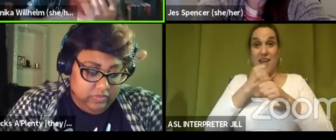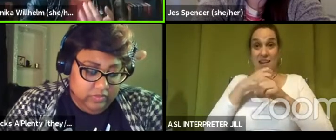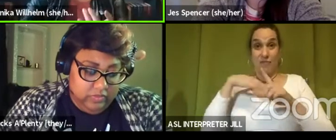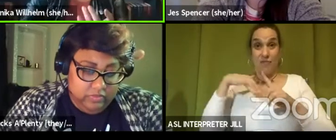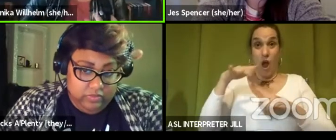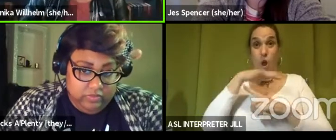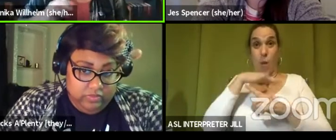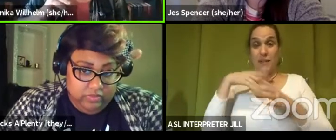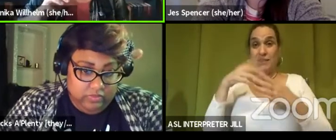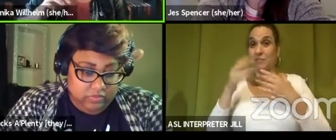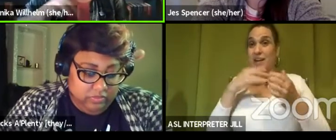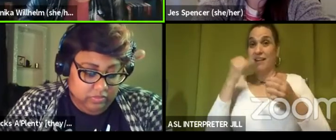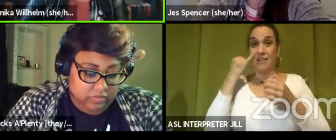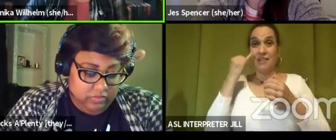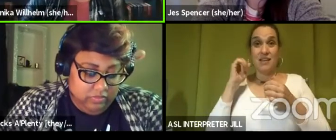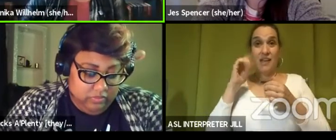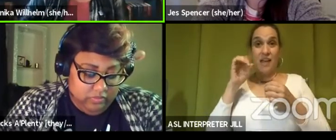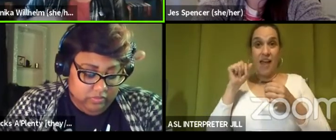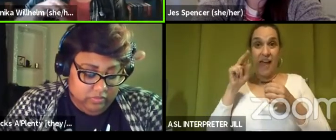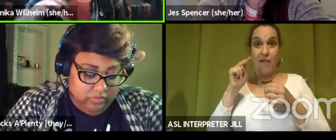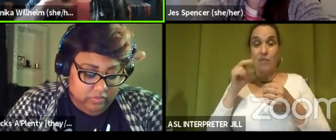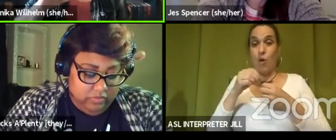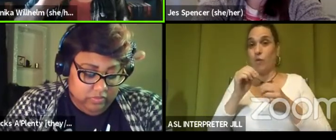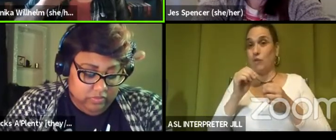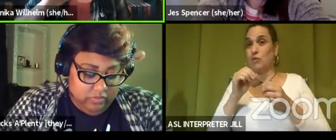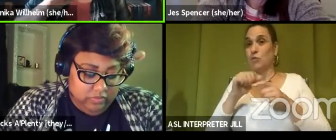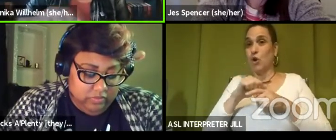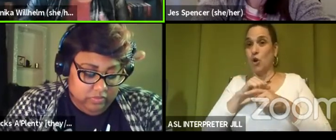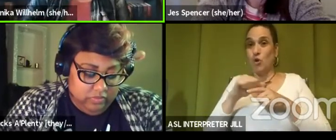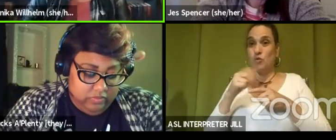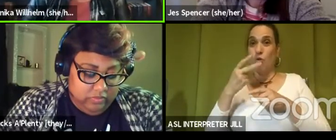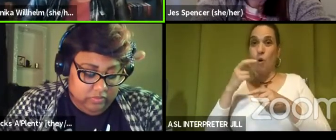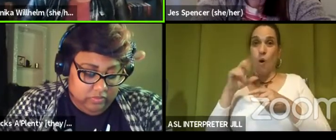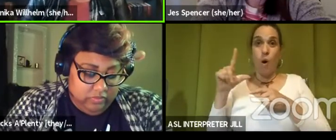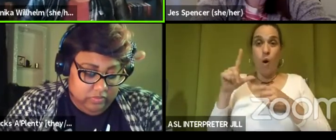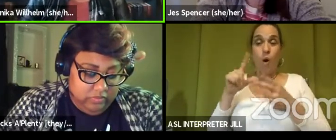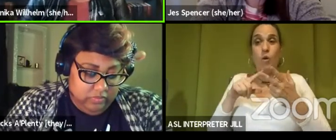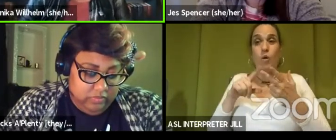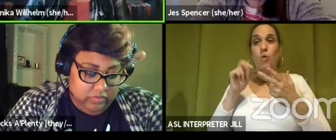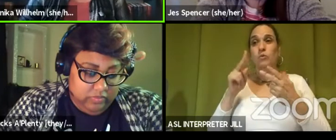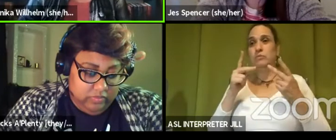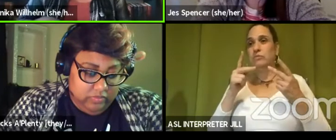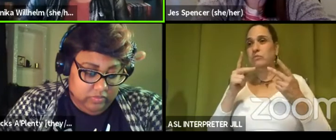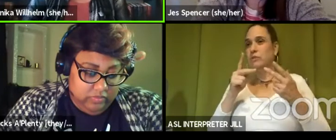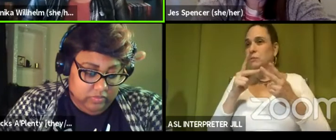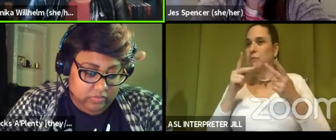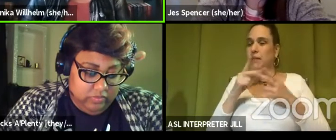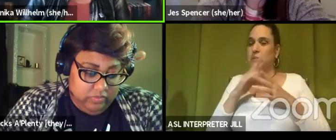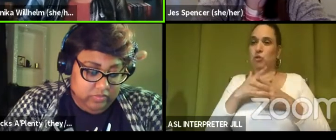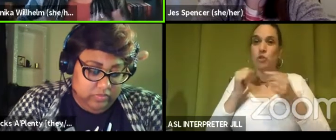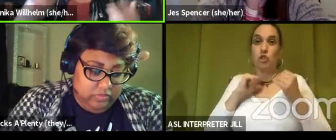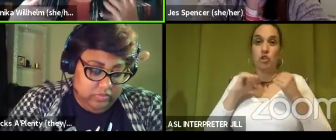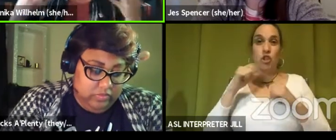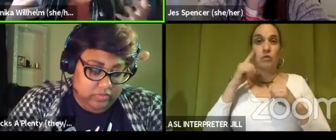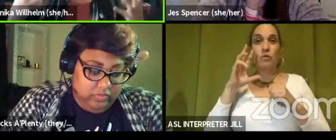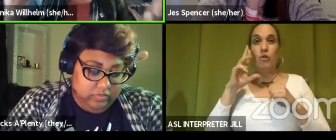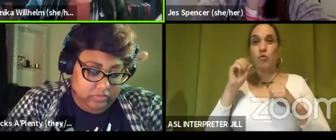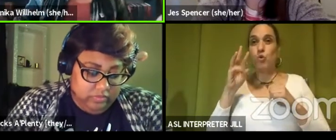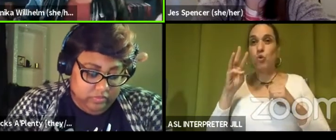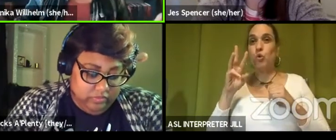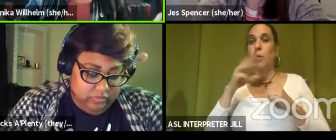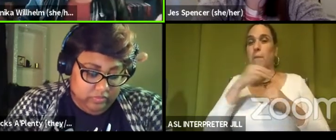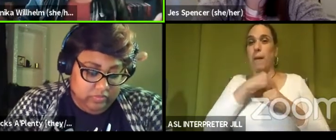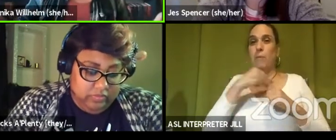your administrative offices or your rehearsal halls or your space between shows for your crew members' kids or whatever, that isn't